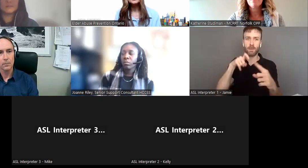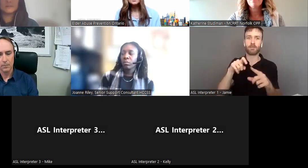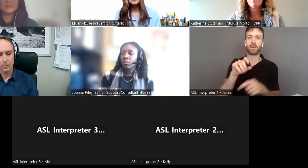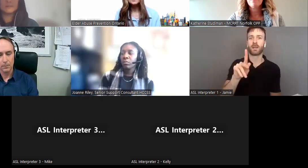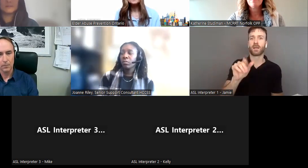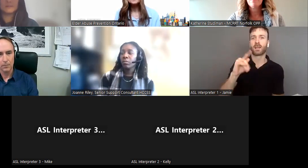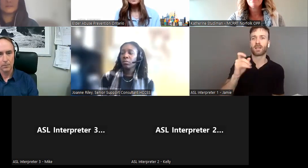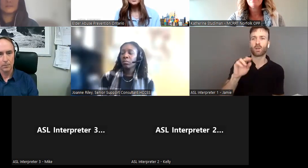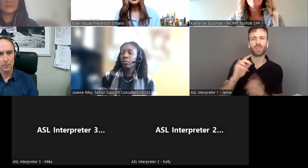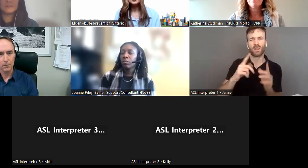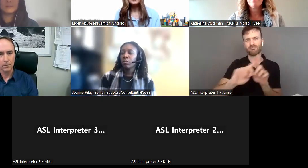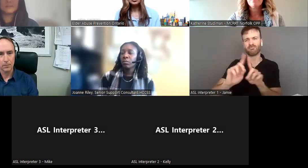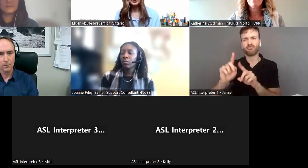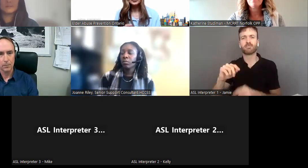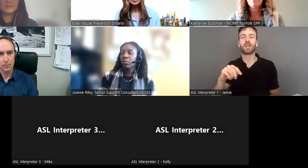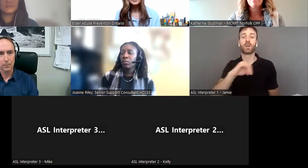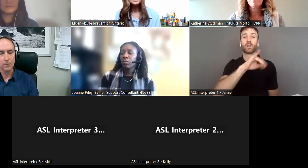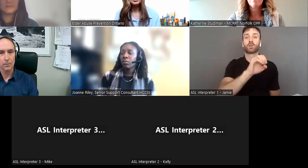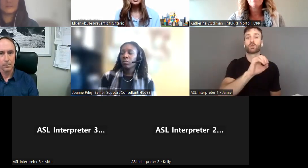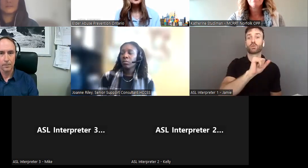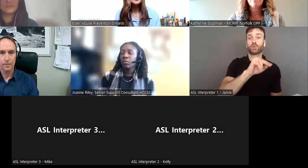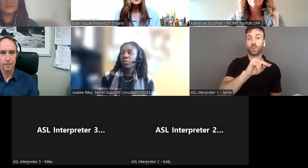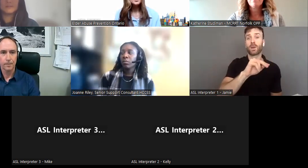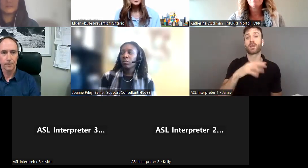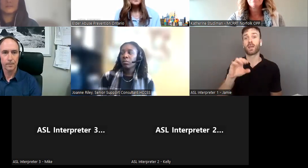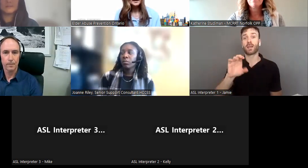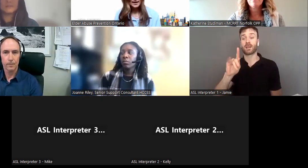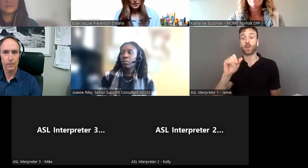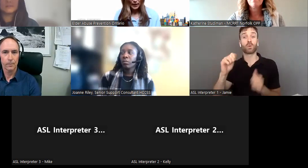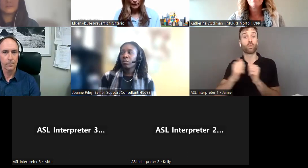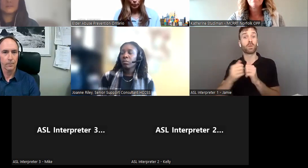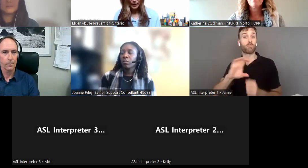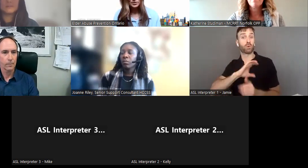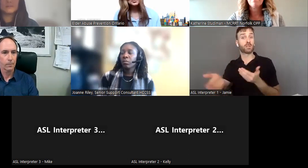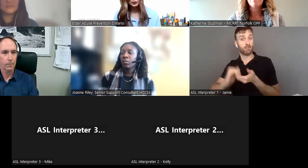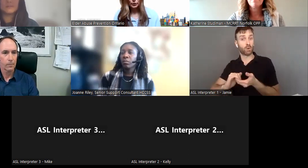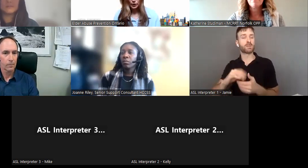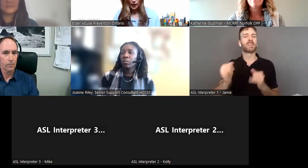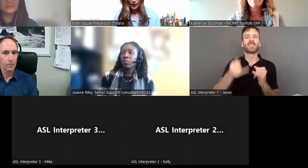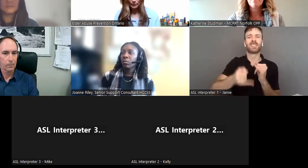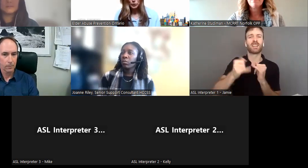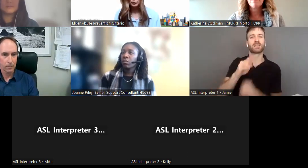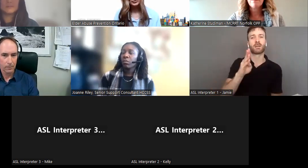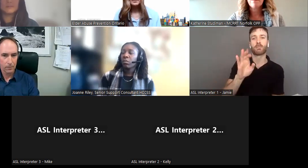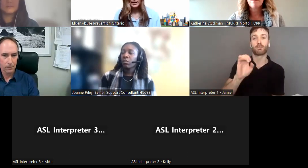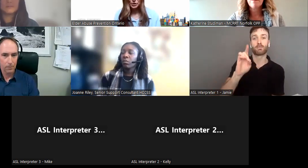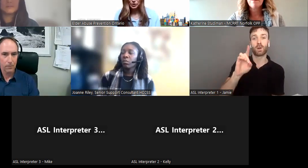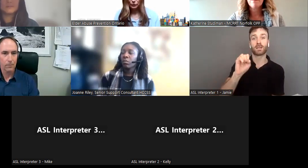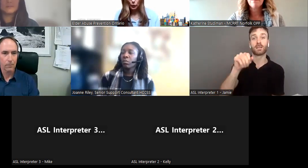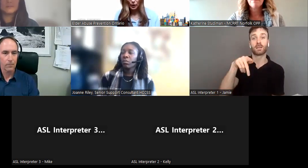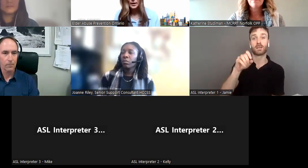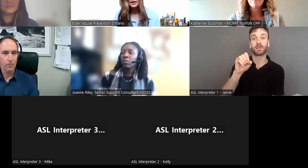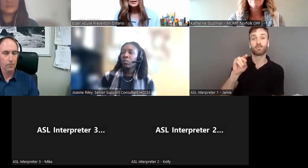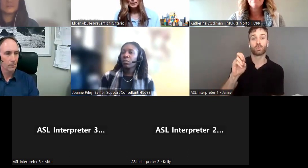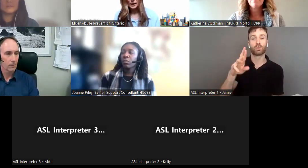Joanne and Katherine, around working with policing partners. And lastly, we have Brad Spooner, who's a program